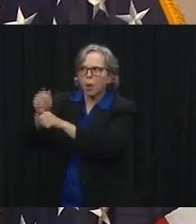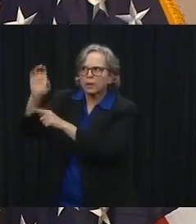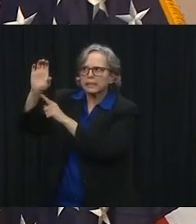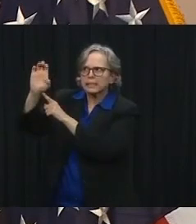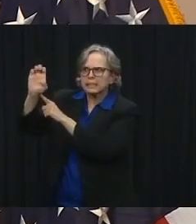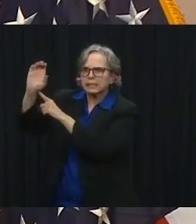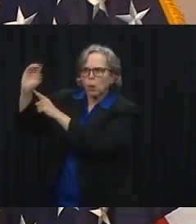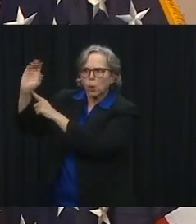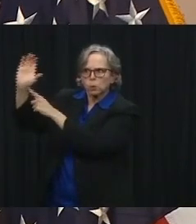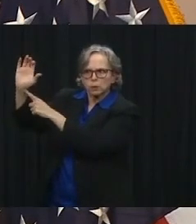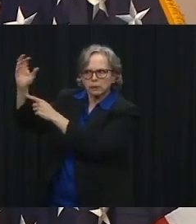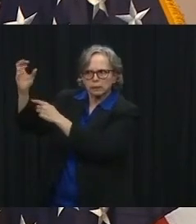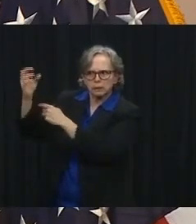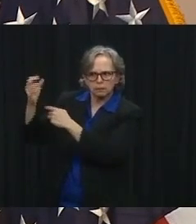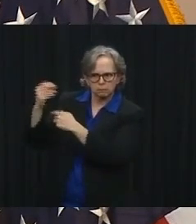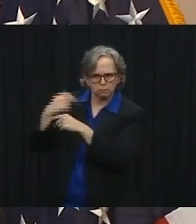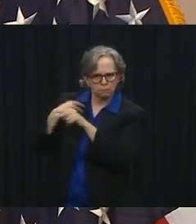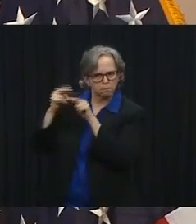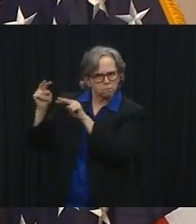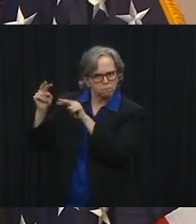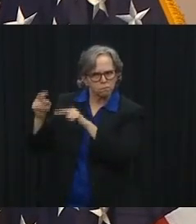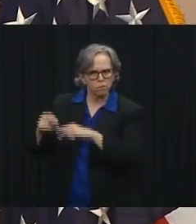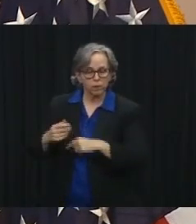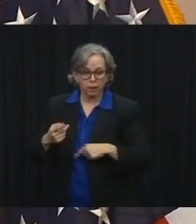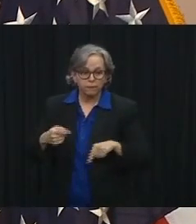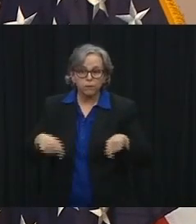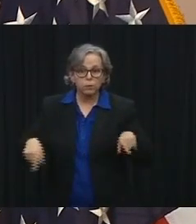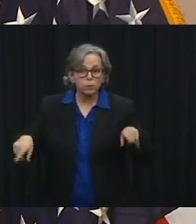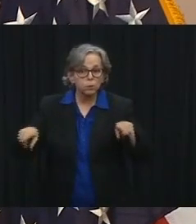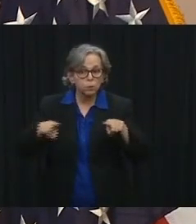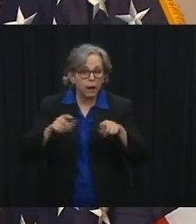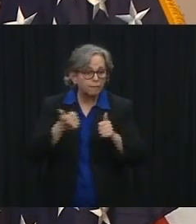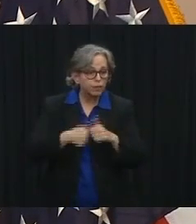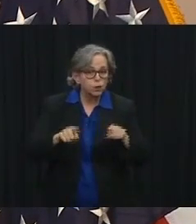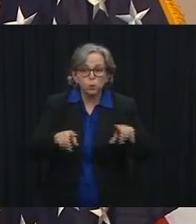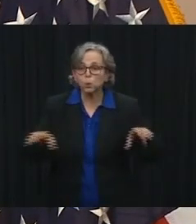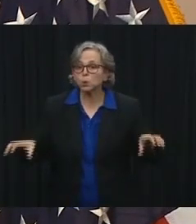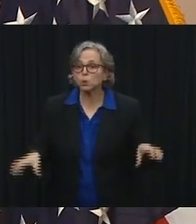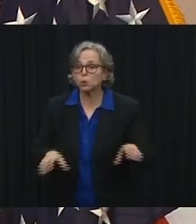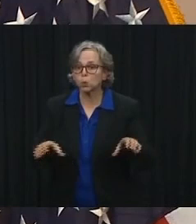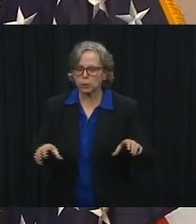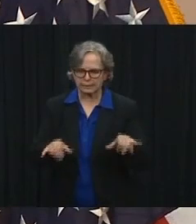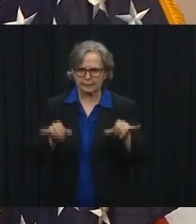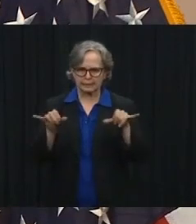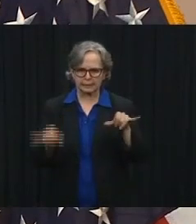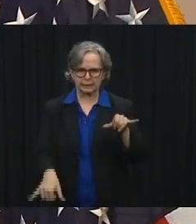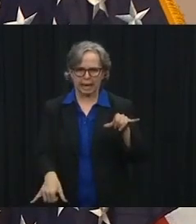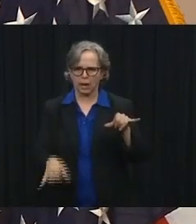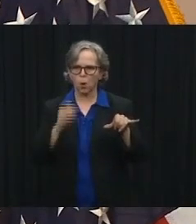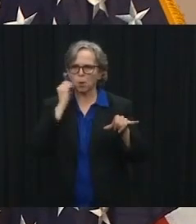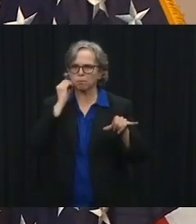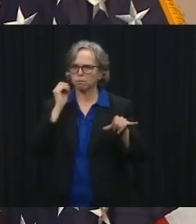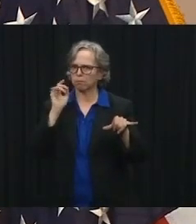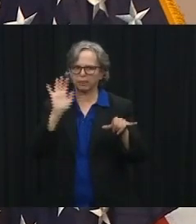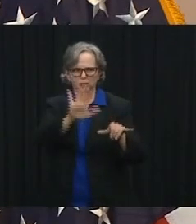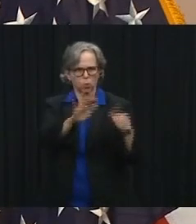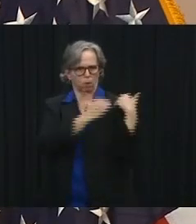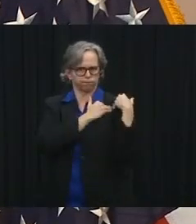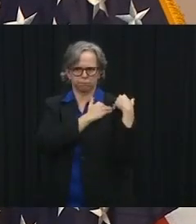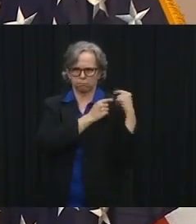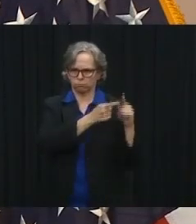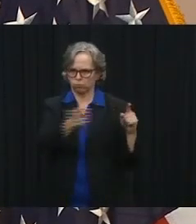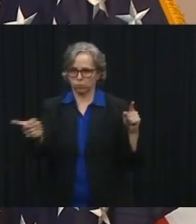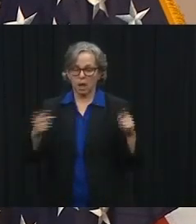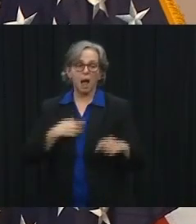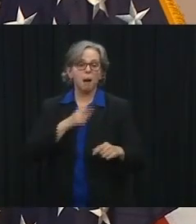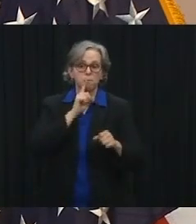at home. It makes a tremendous difference, and I promise you, Ohio, when we look back at what you have done, you as citizens have